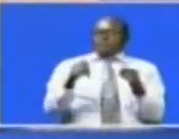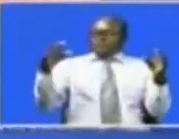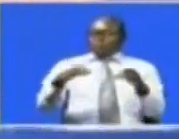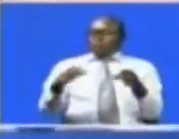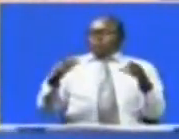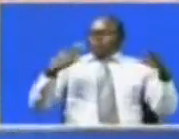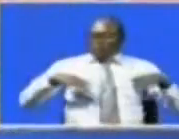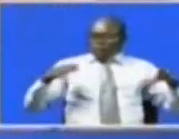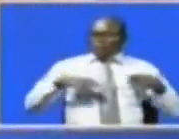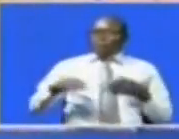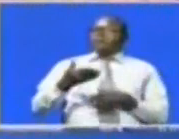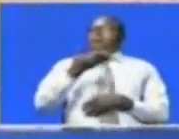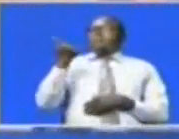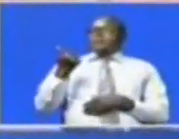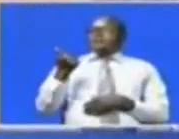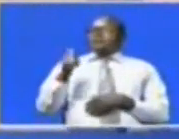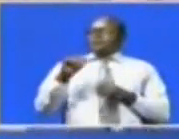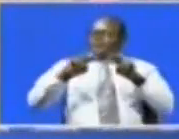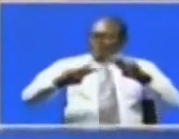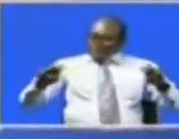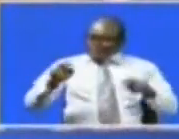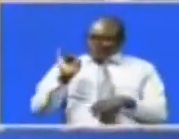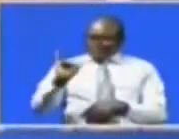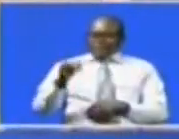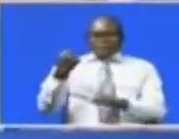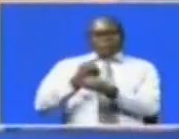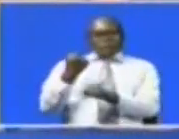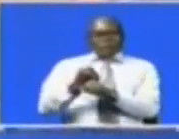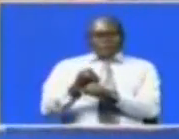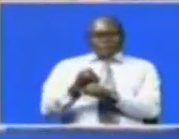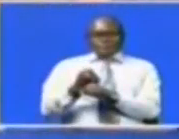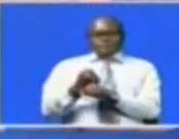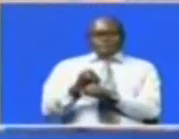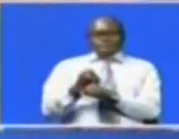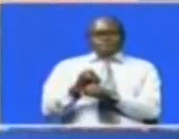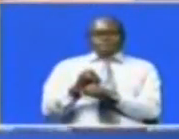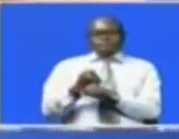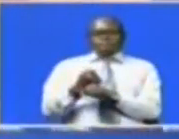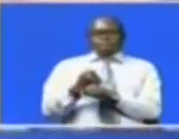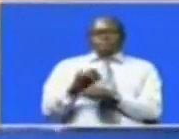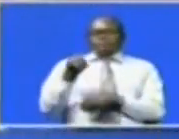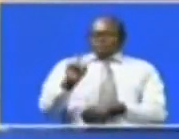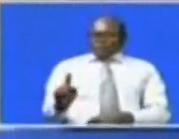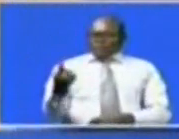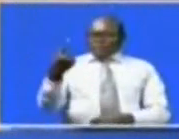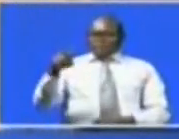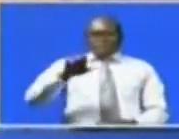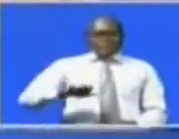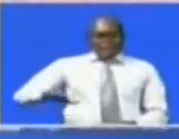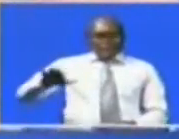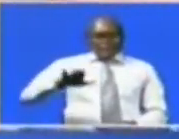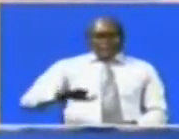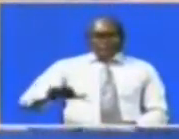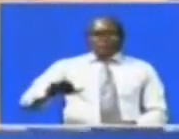of people based on the risk assessment that we have done and taken. So the first area